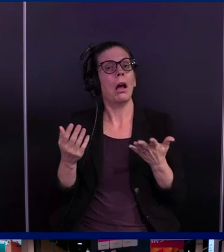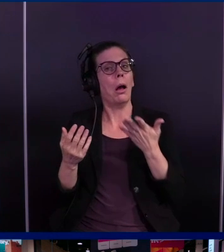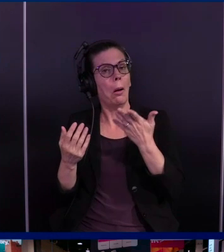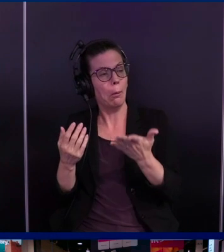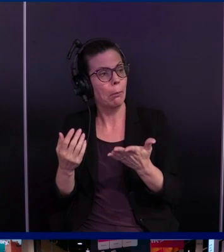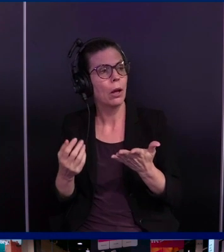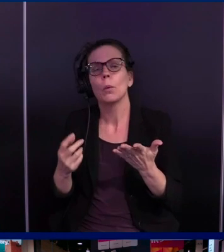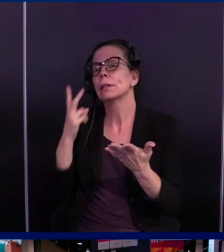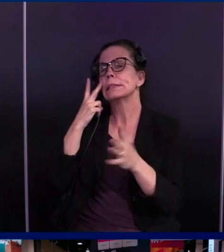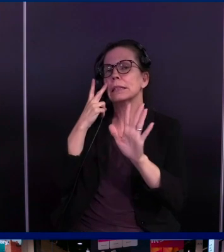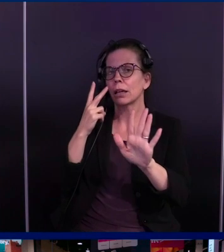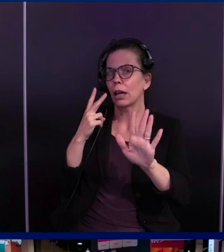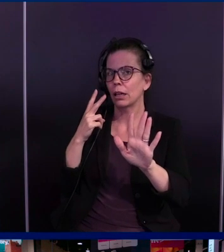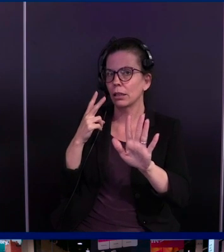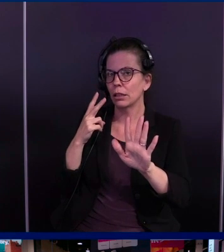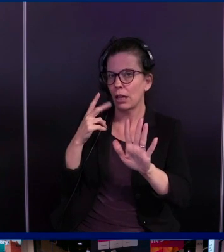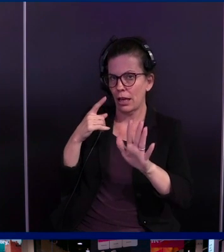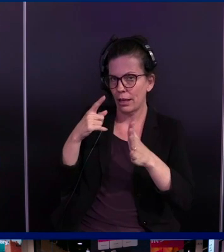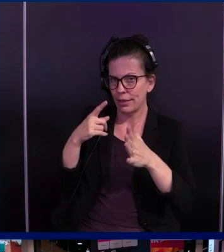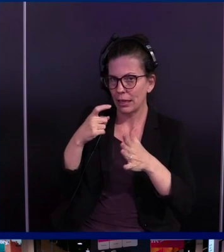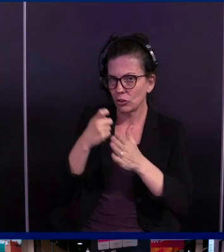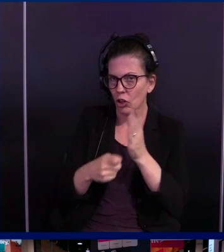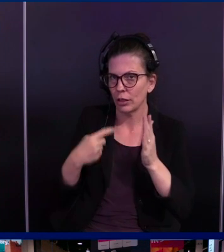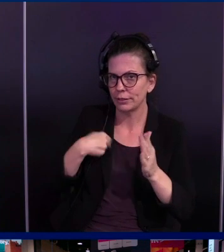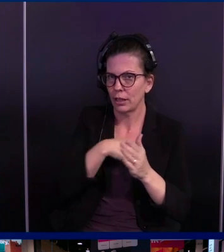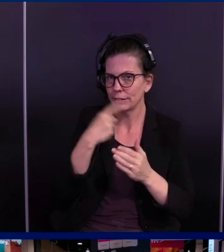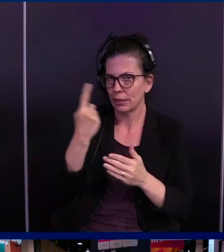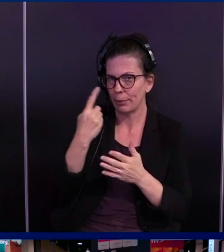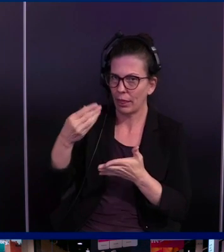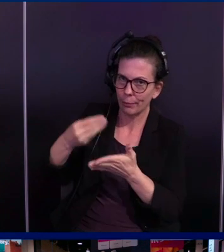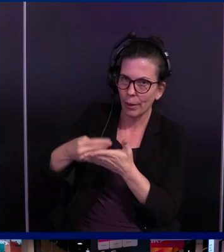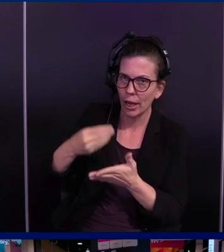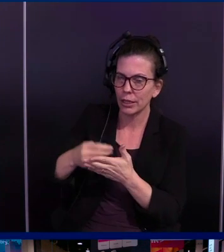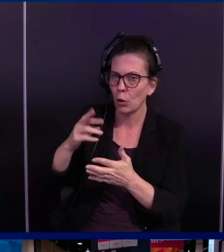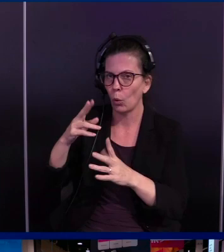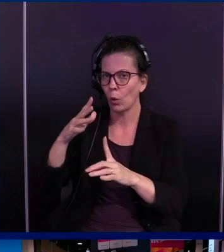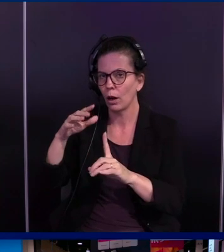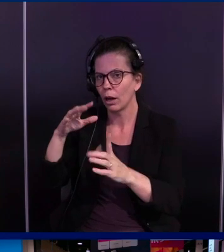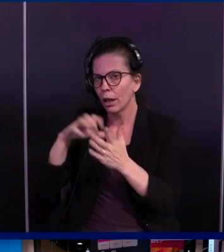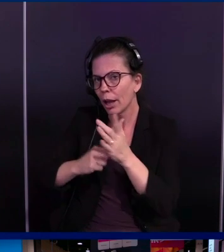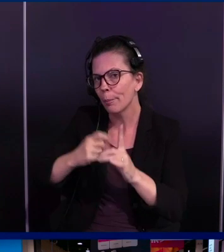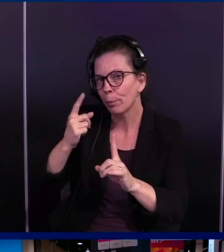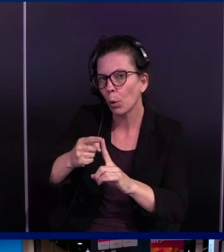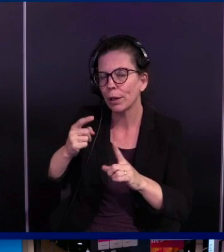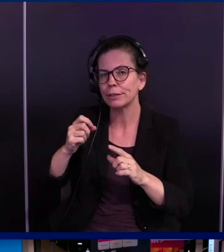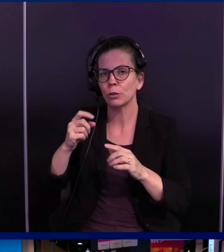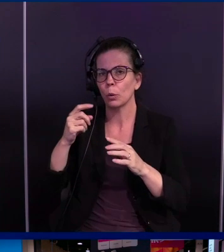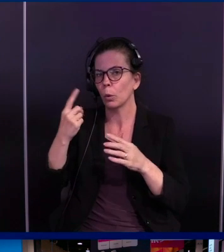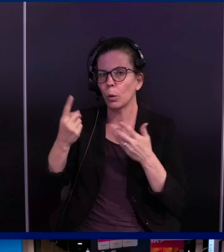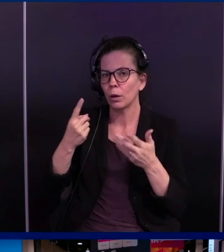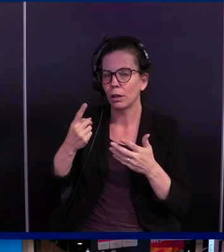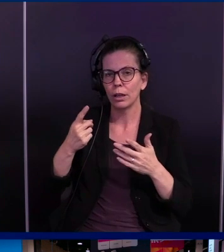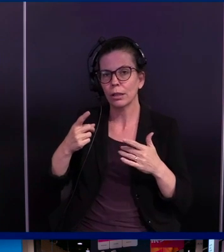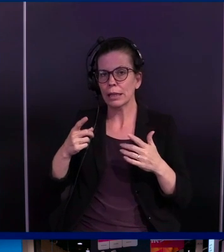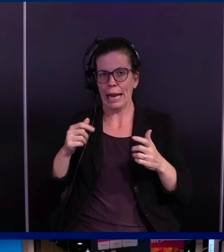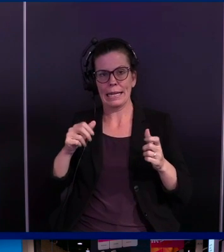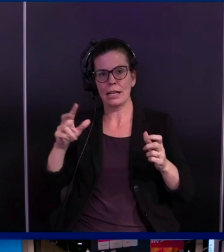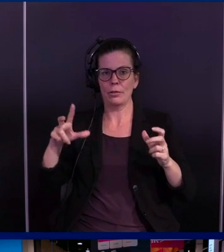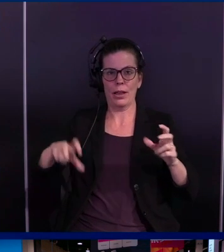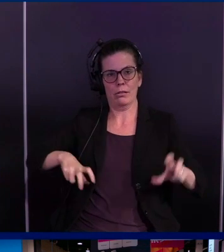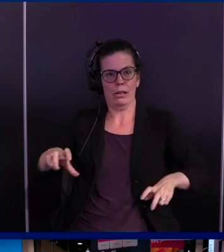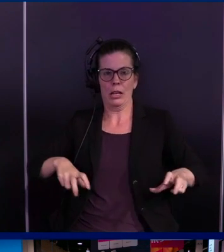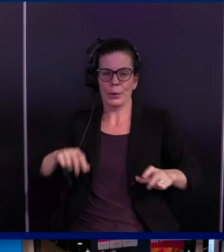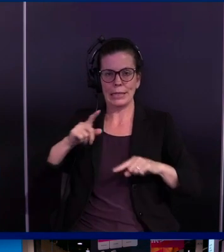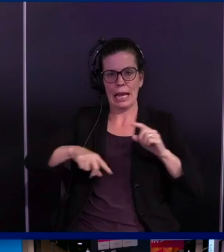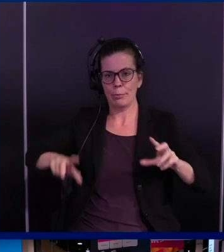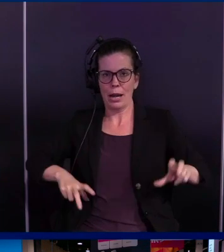see. Wait. Does that cost us anything? Like do money? we lose? Points? Do we lose any? Street cred? Is there like an achievement that we